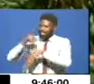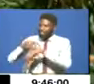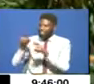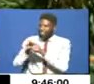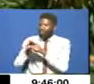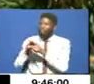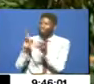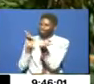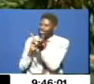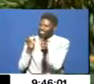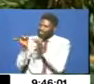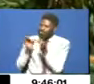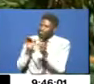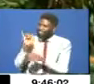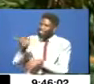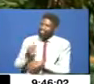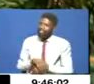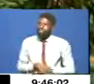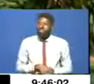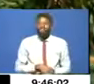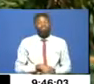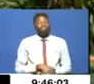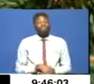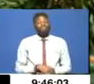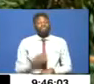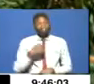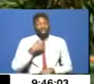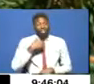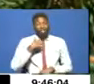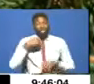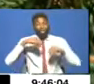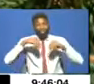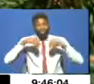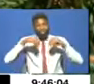yeah, tell us a bit about that. Yeah. Well, I qualified in